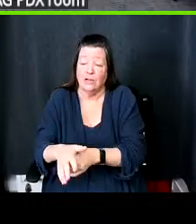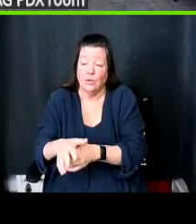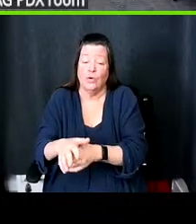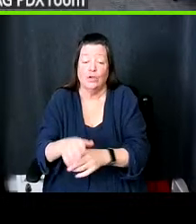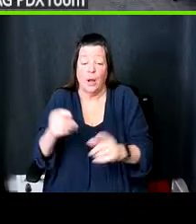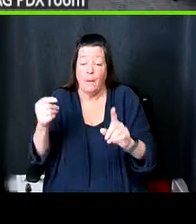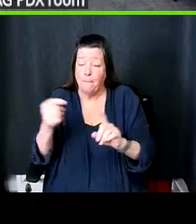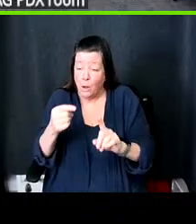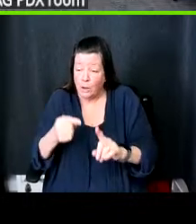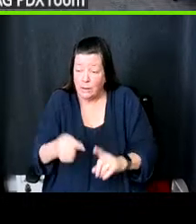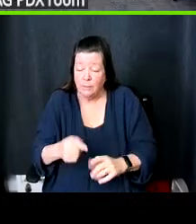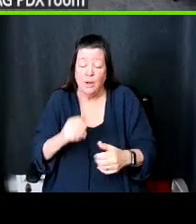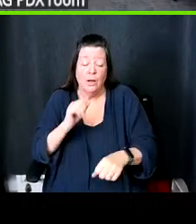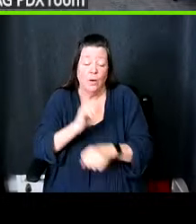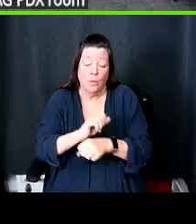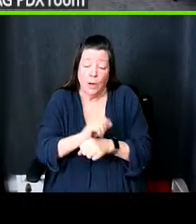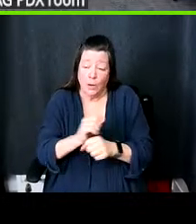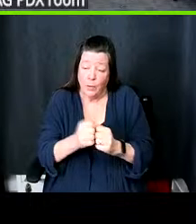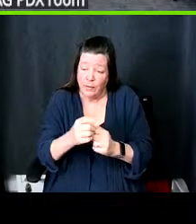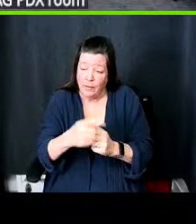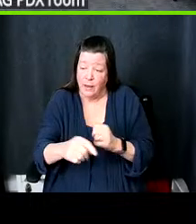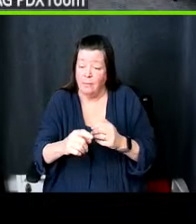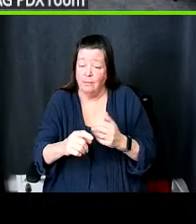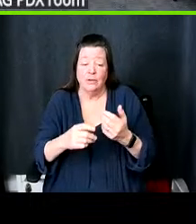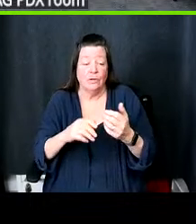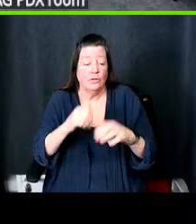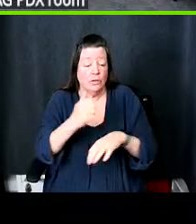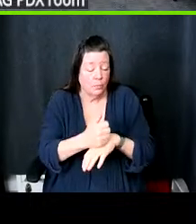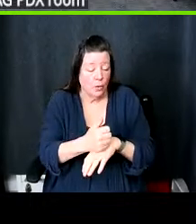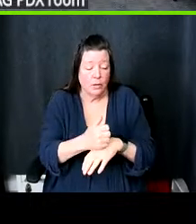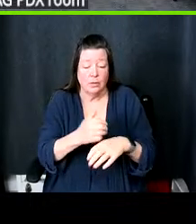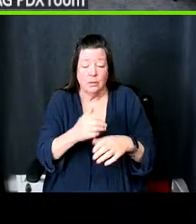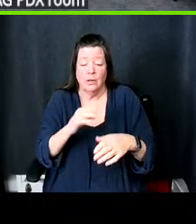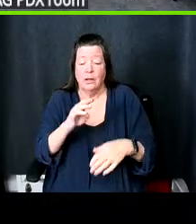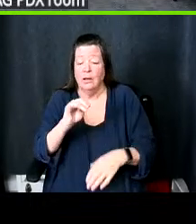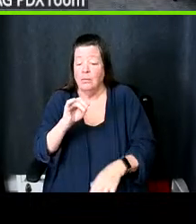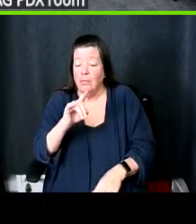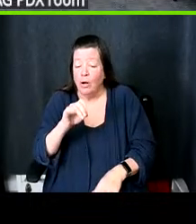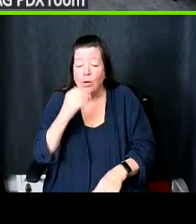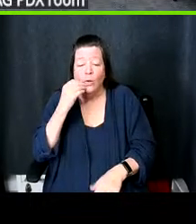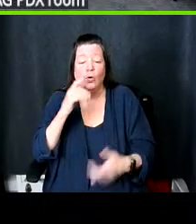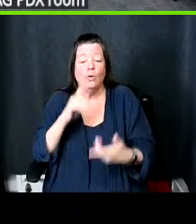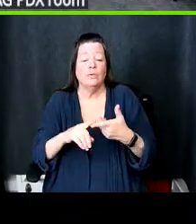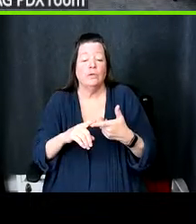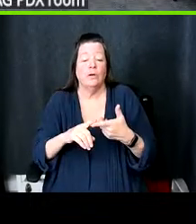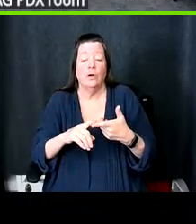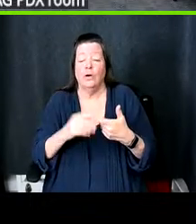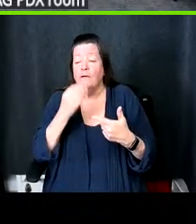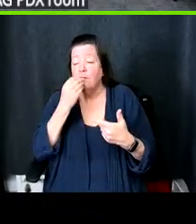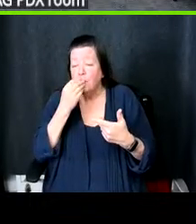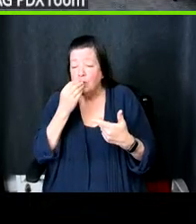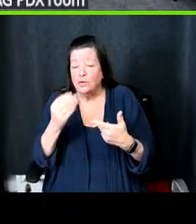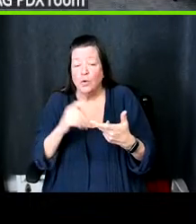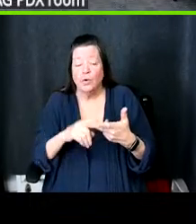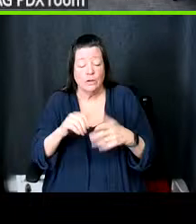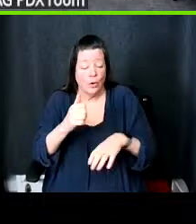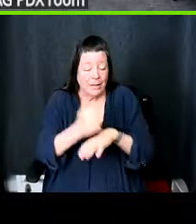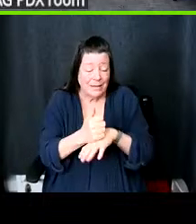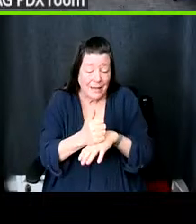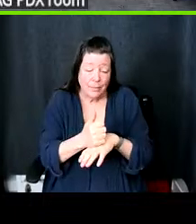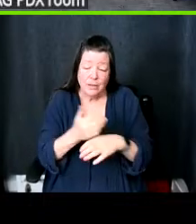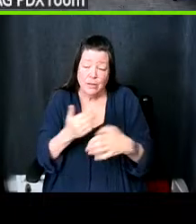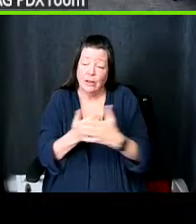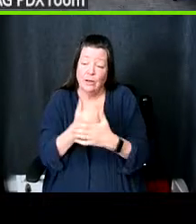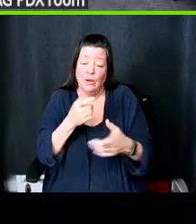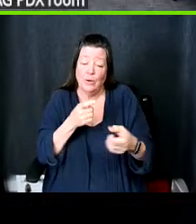know, work with program partners to support mobile homes, explore opportunities to build a grocery store, and create a master plan, which is something you said